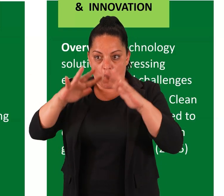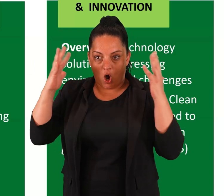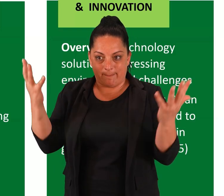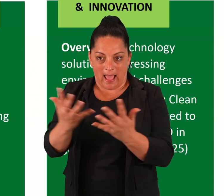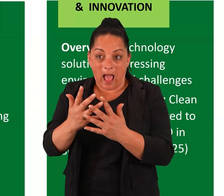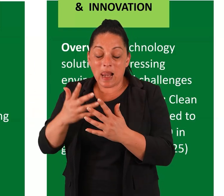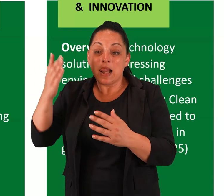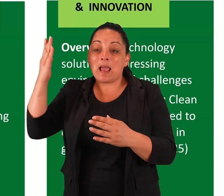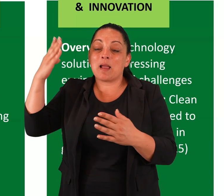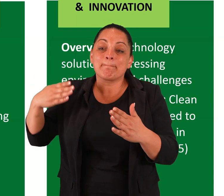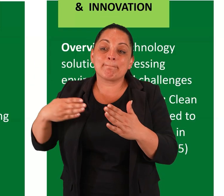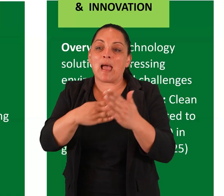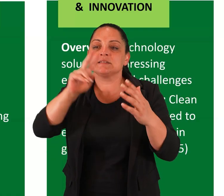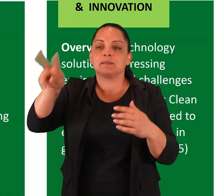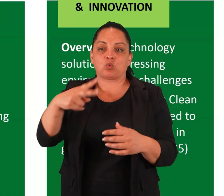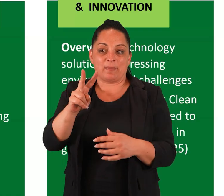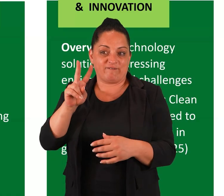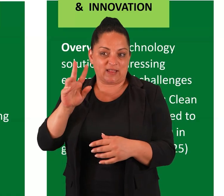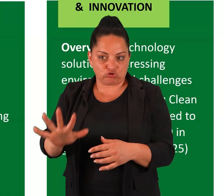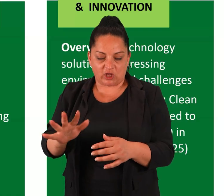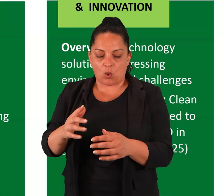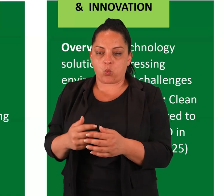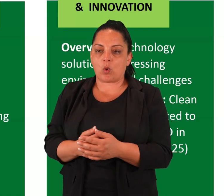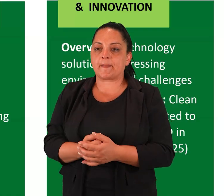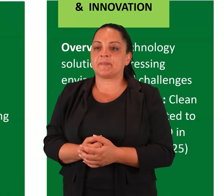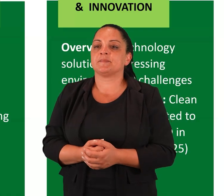exceed $2 trillion globally by